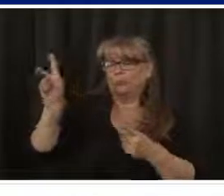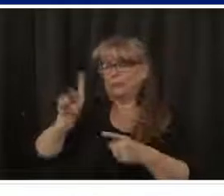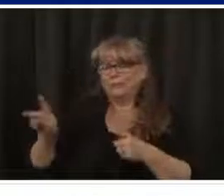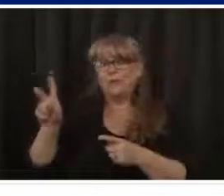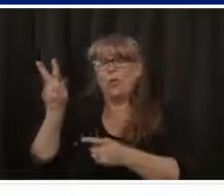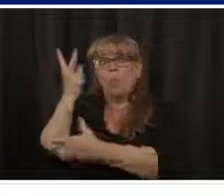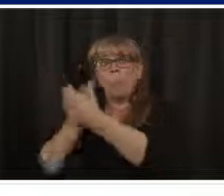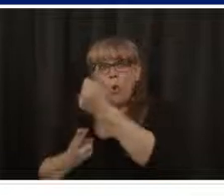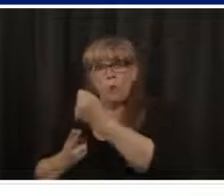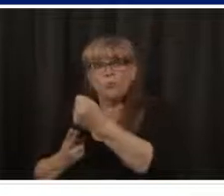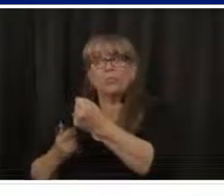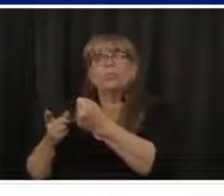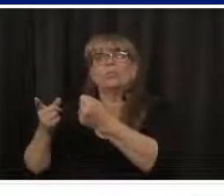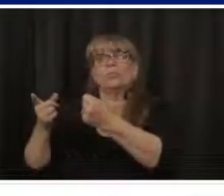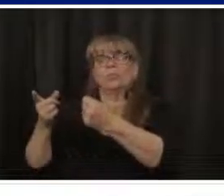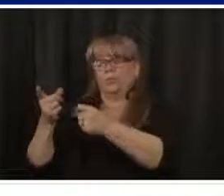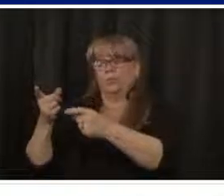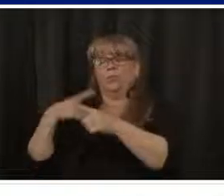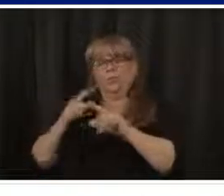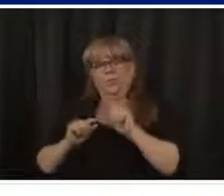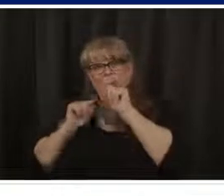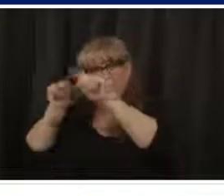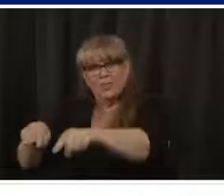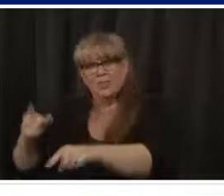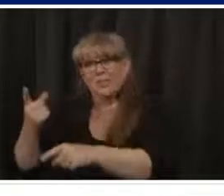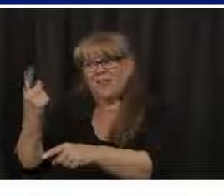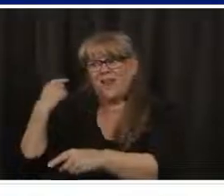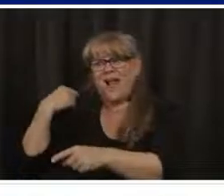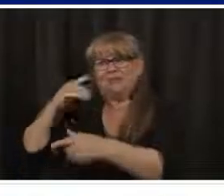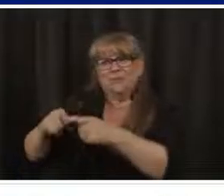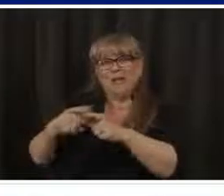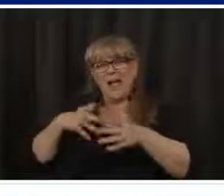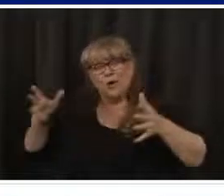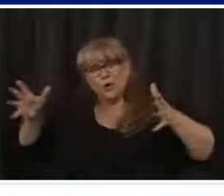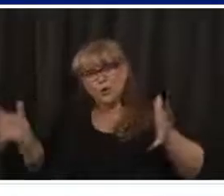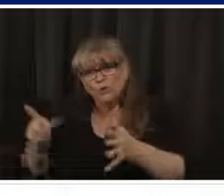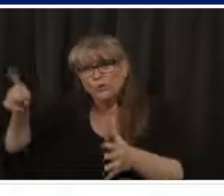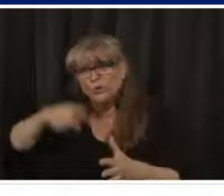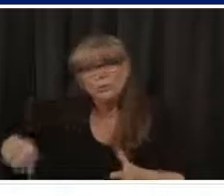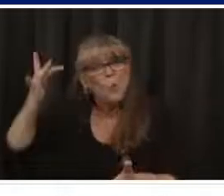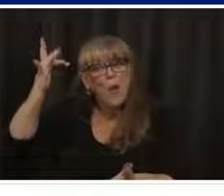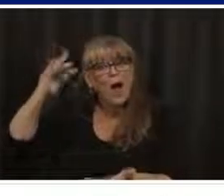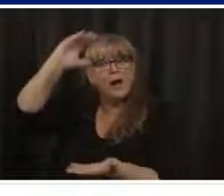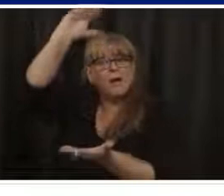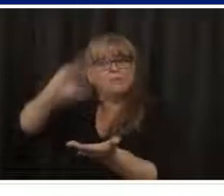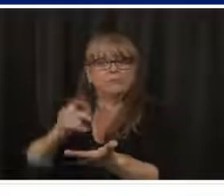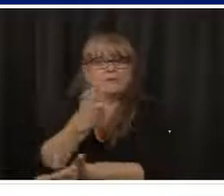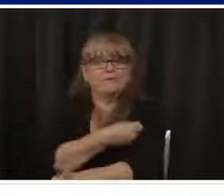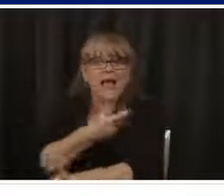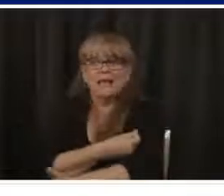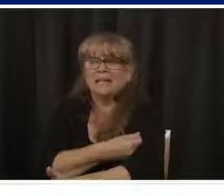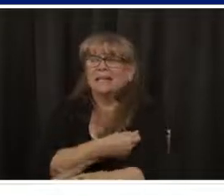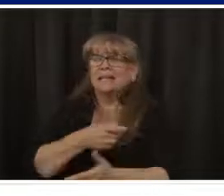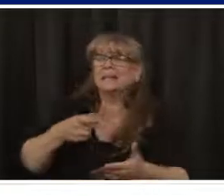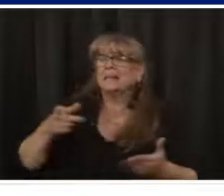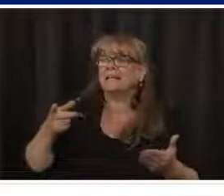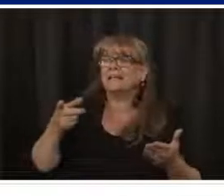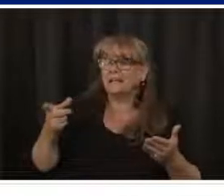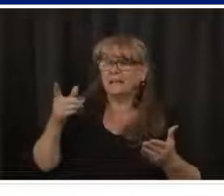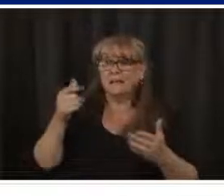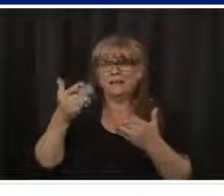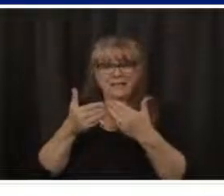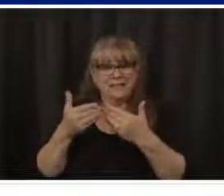to drum up interest in getting vaccinated. There's no place in the state that it's easier to get vaccinated than Pueblo,